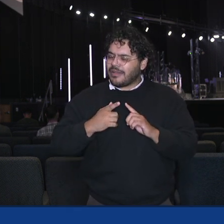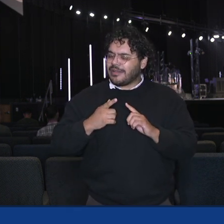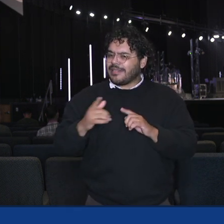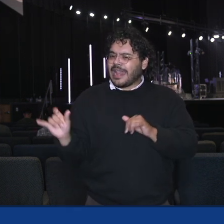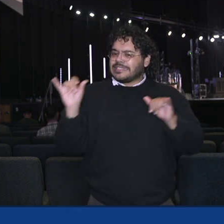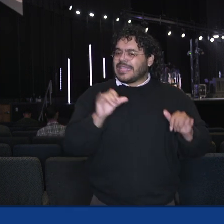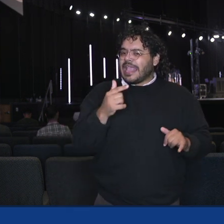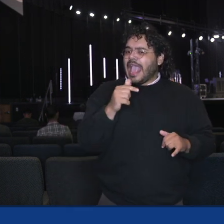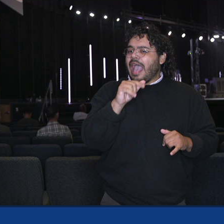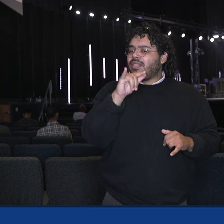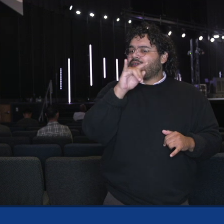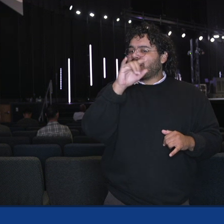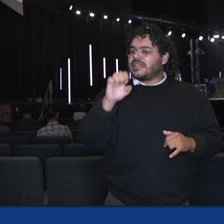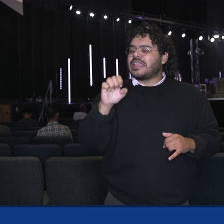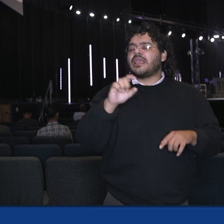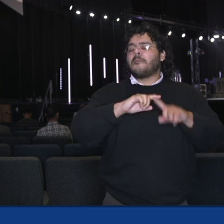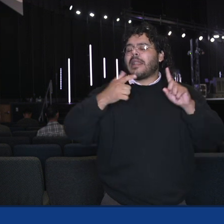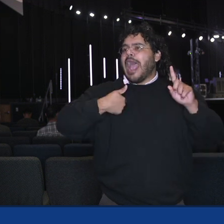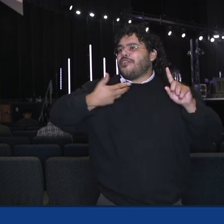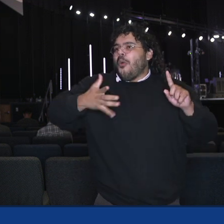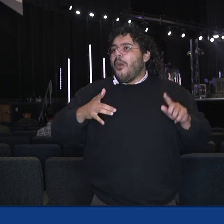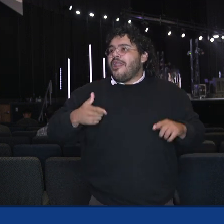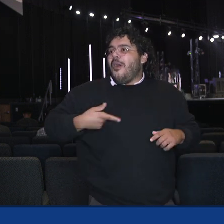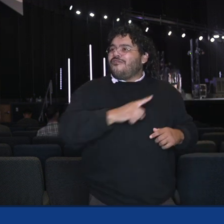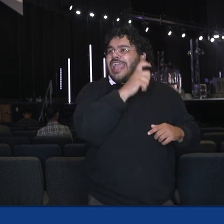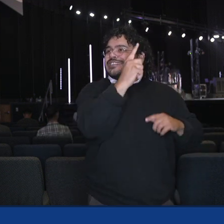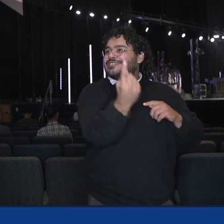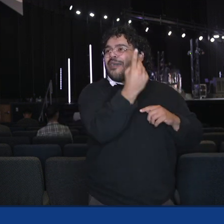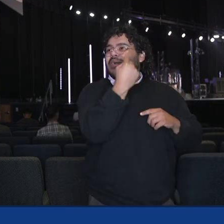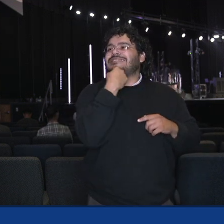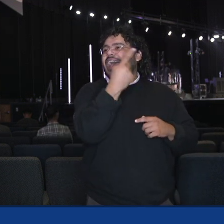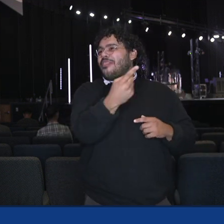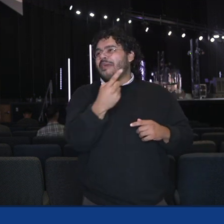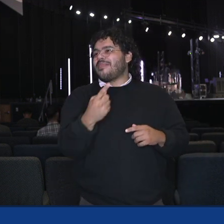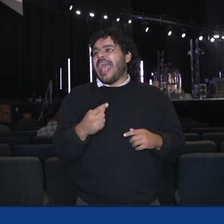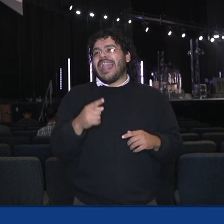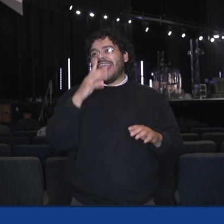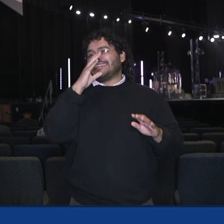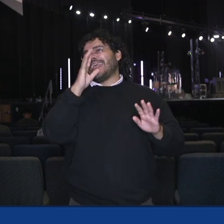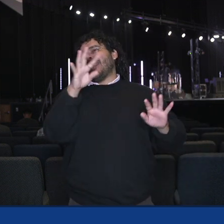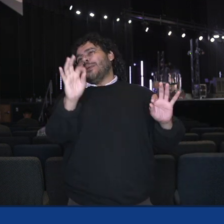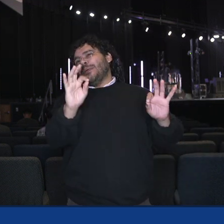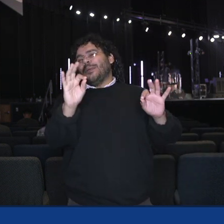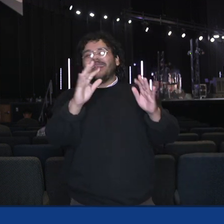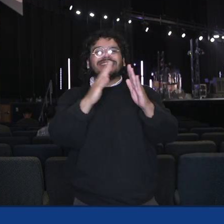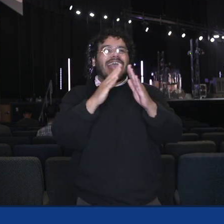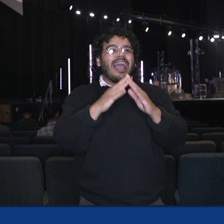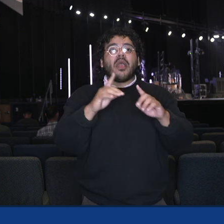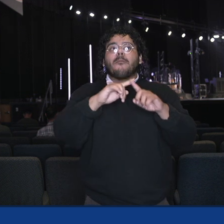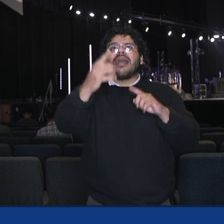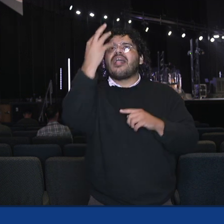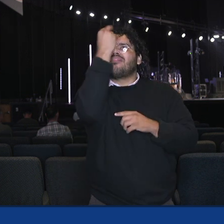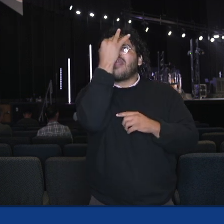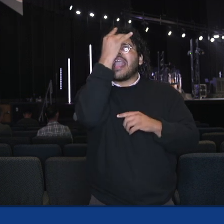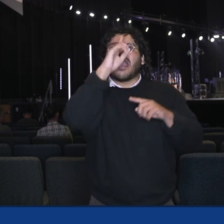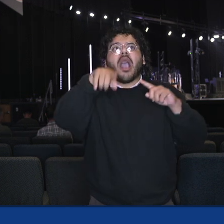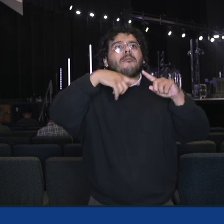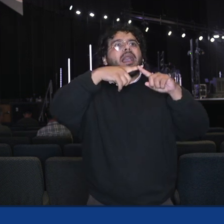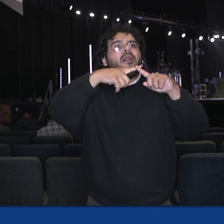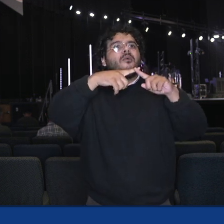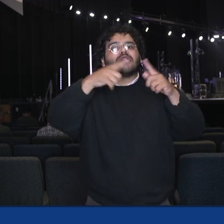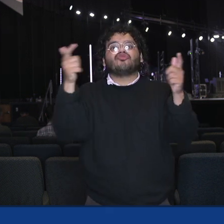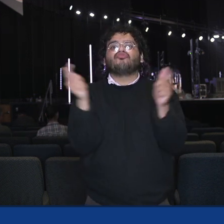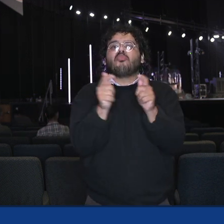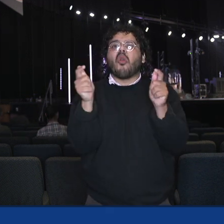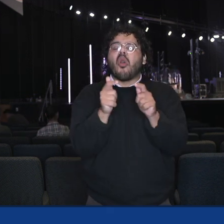there, and I don't want to offend anyone. So think about that kind of small backwater town that no one would go to do